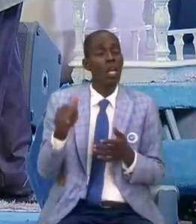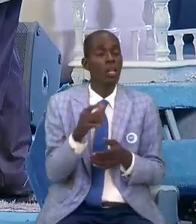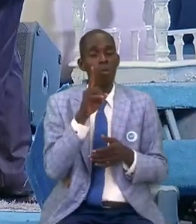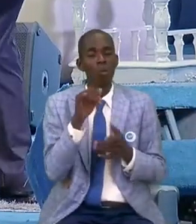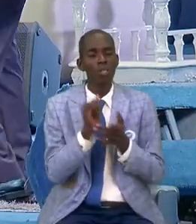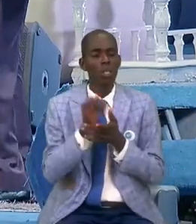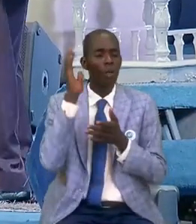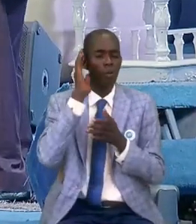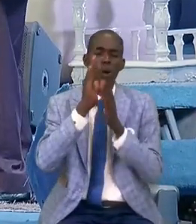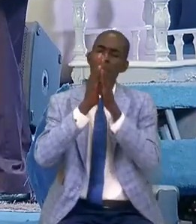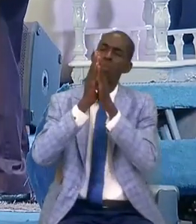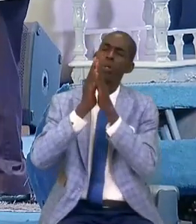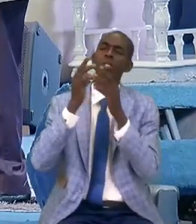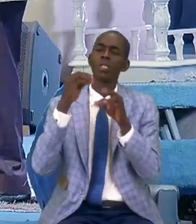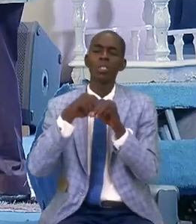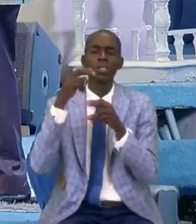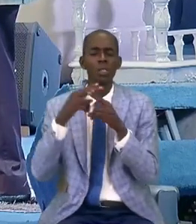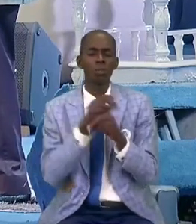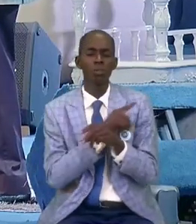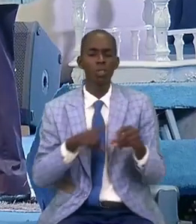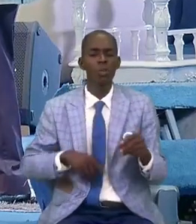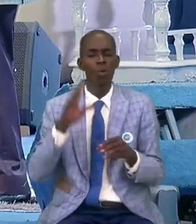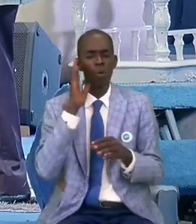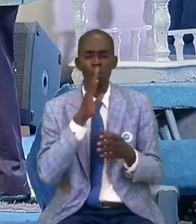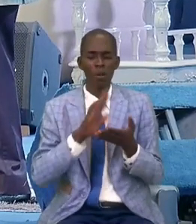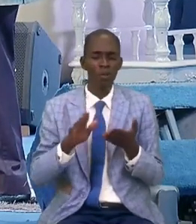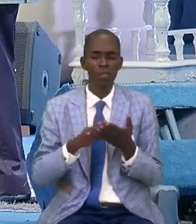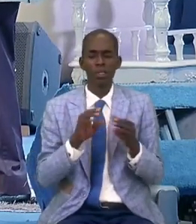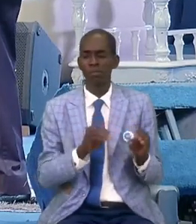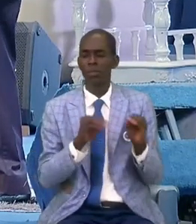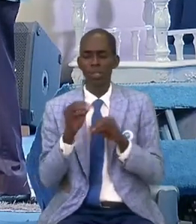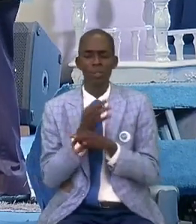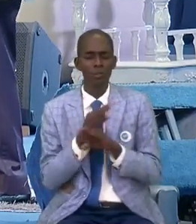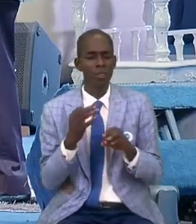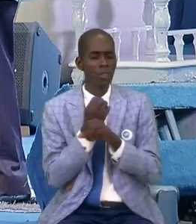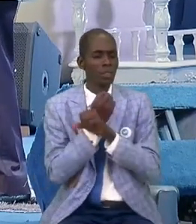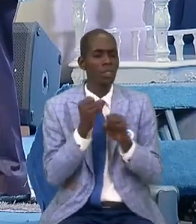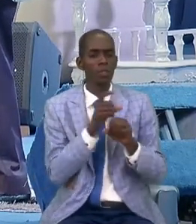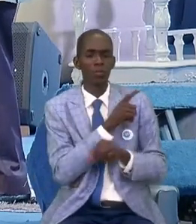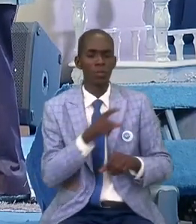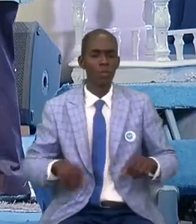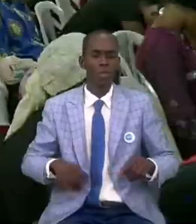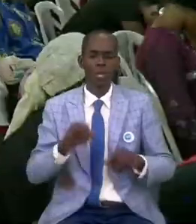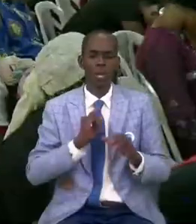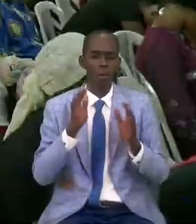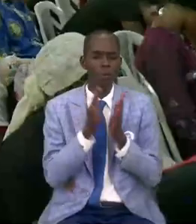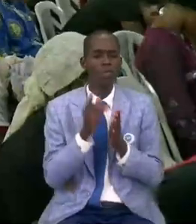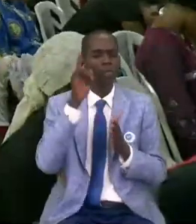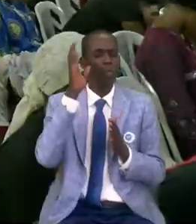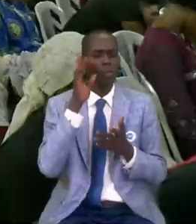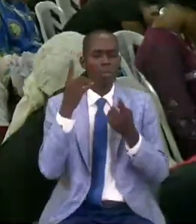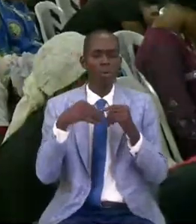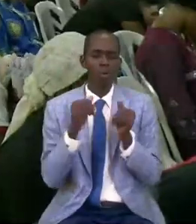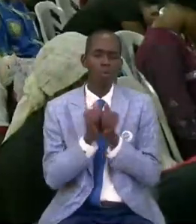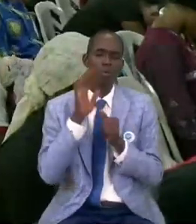will be saved. Lord, I pray that you come with your love and mercy, compassion, save them in Jesus'